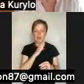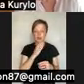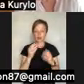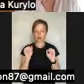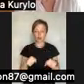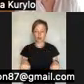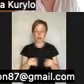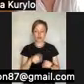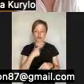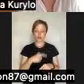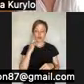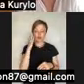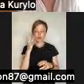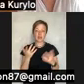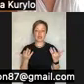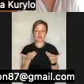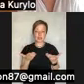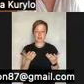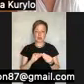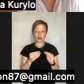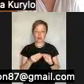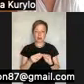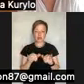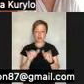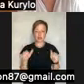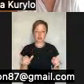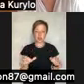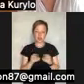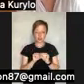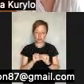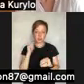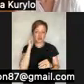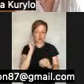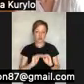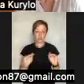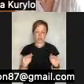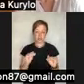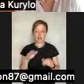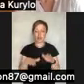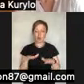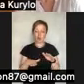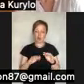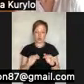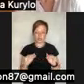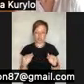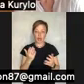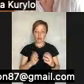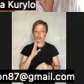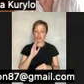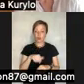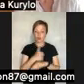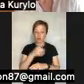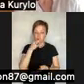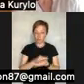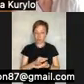these are the quotes of the parents so we can imagine how the problems grow with the